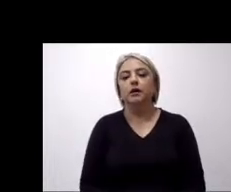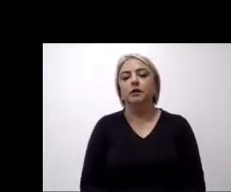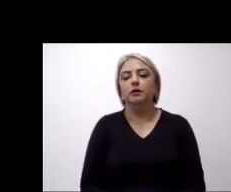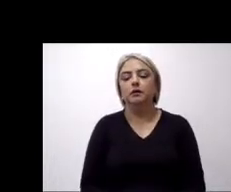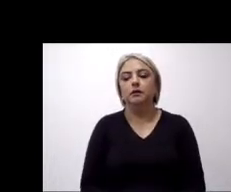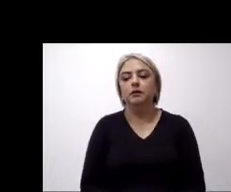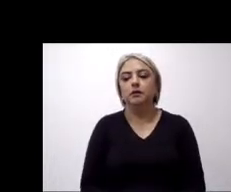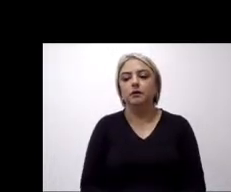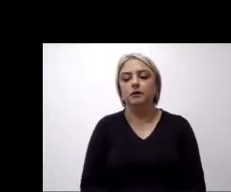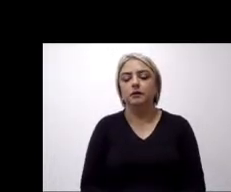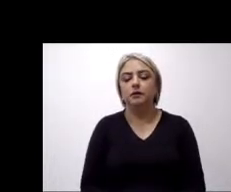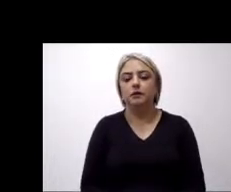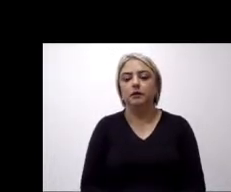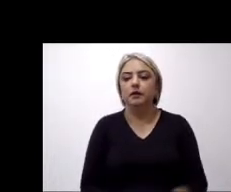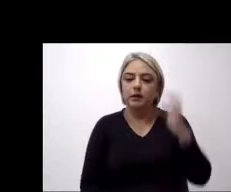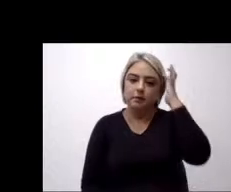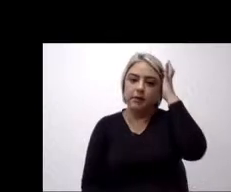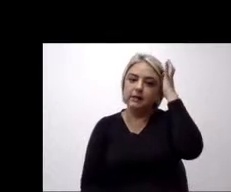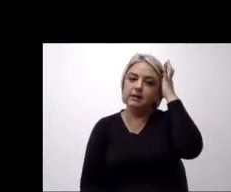Is it okay?